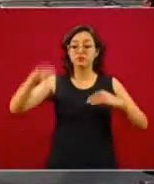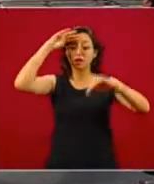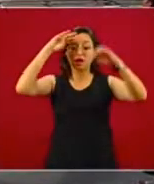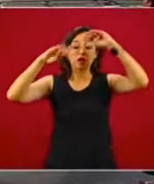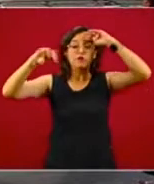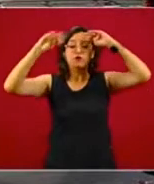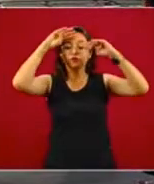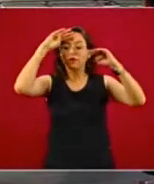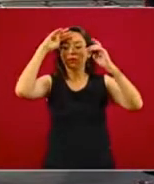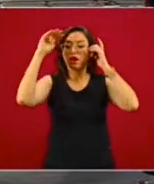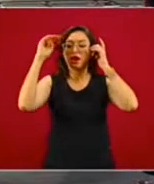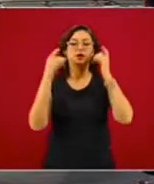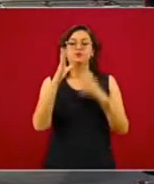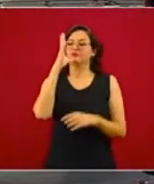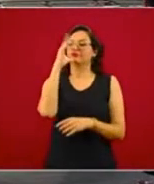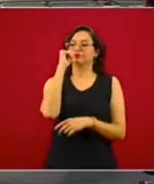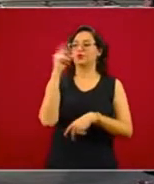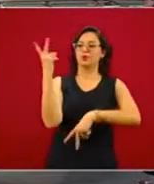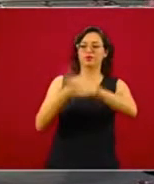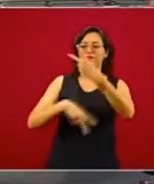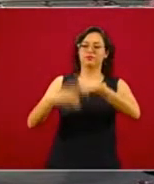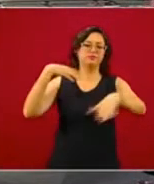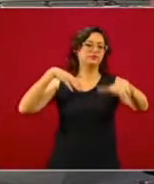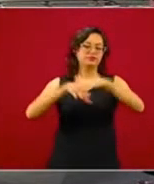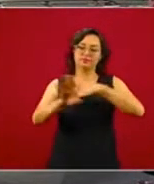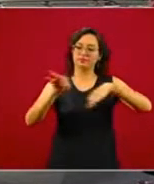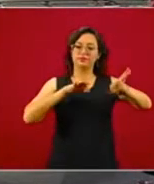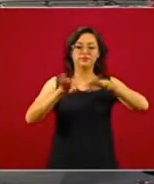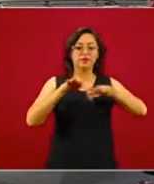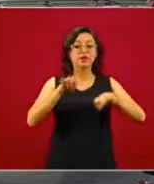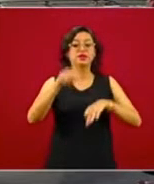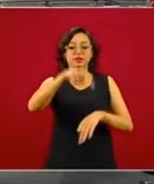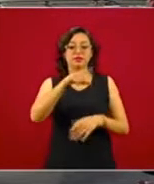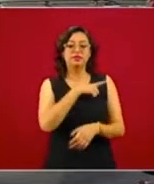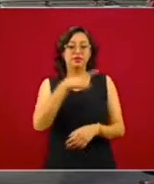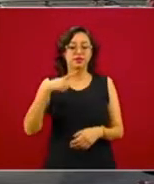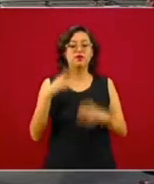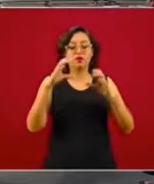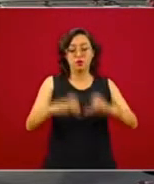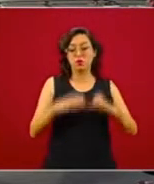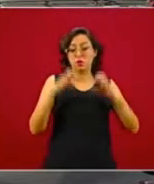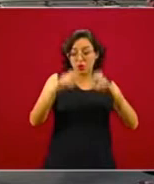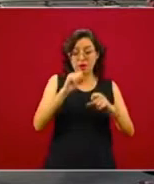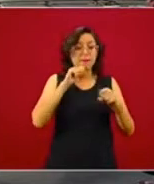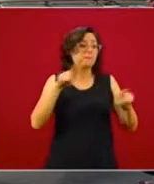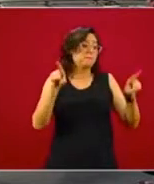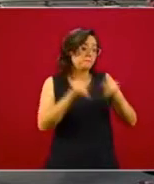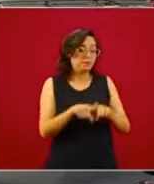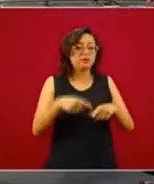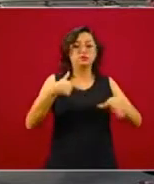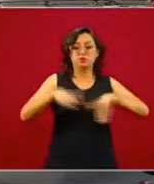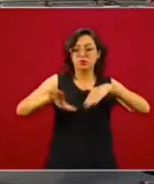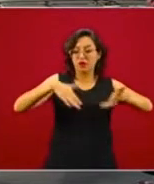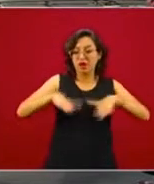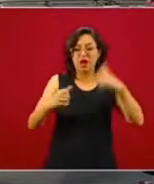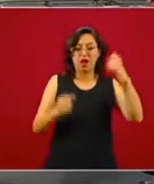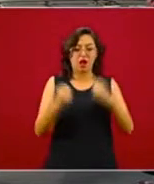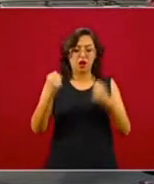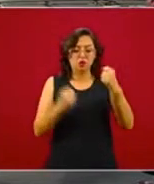them to go take a test or to avoid risks for their families, etc.